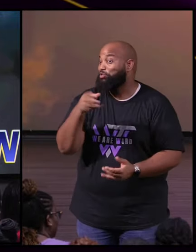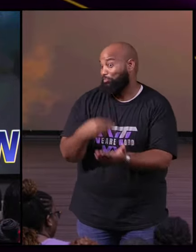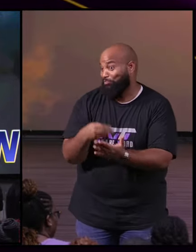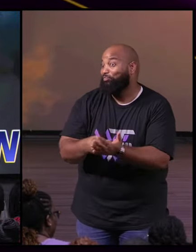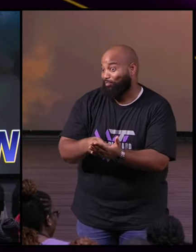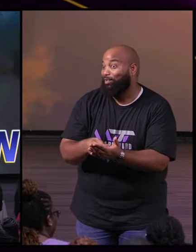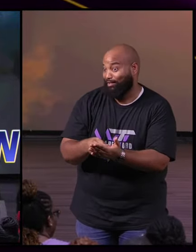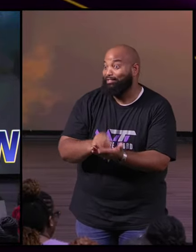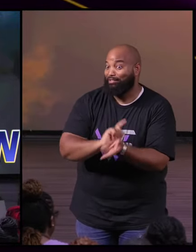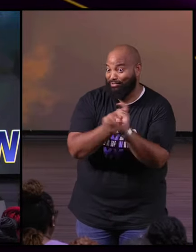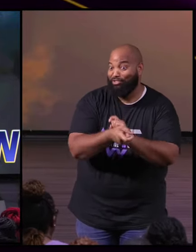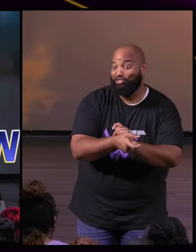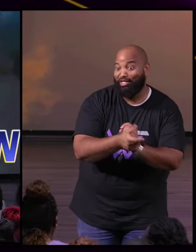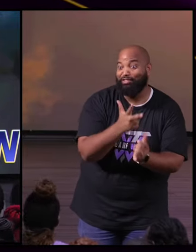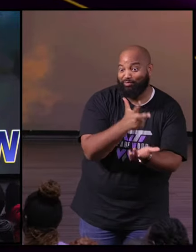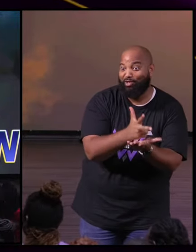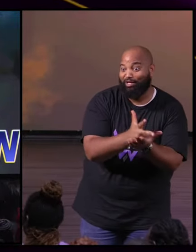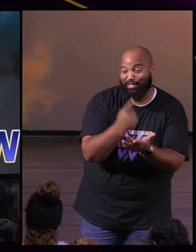Remember that.